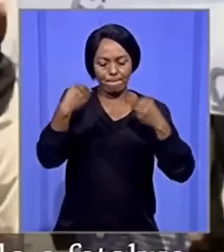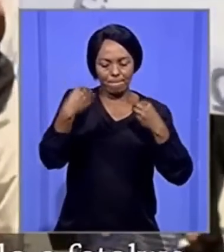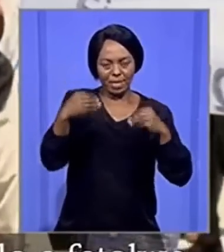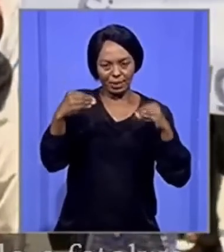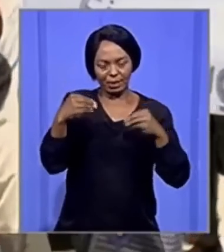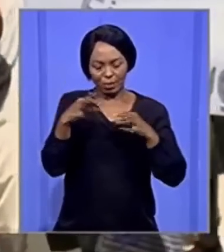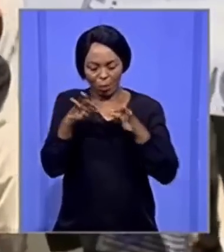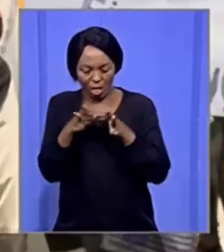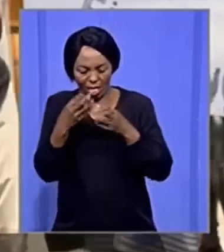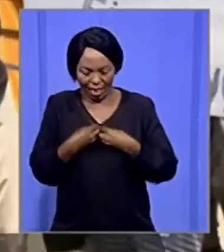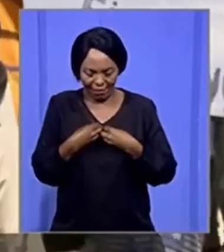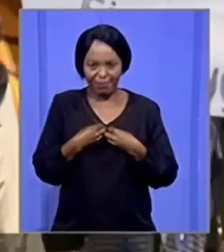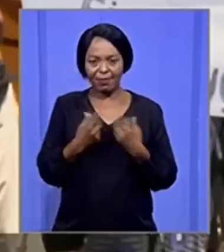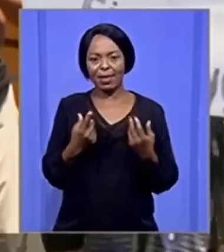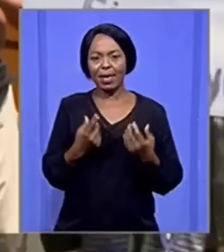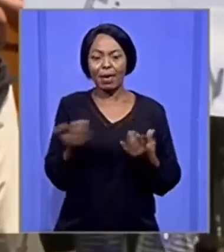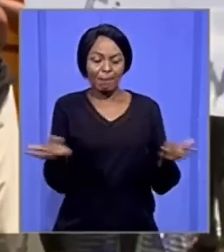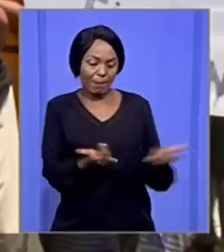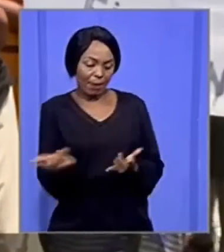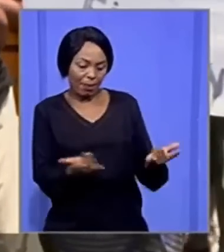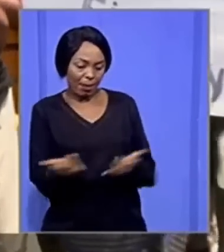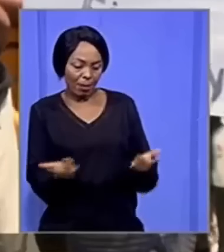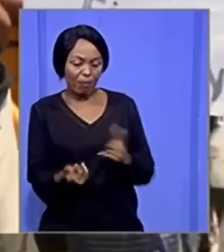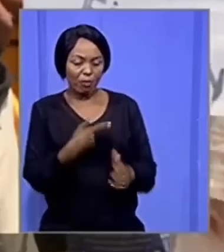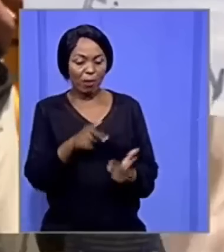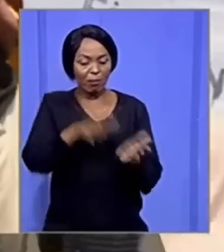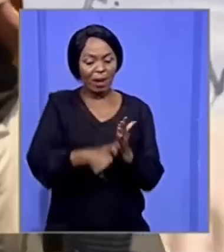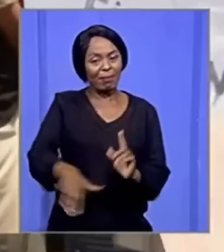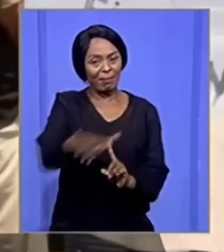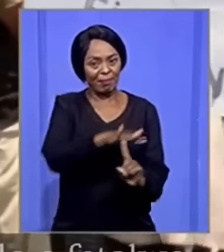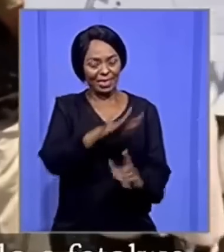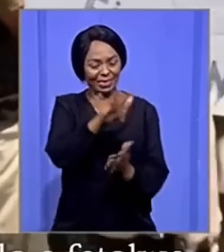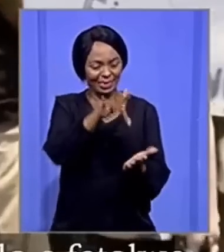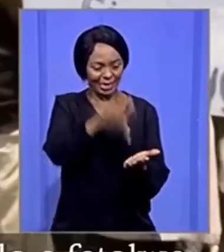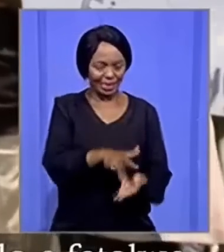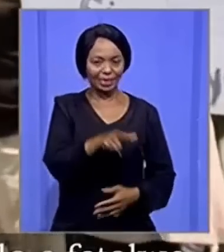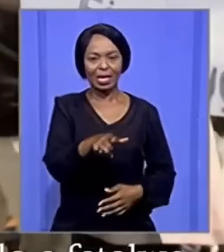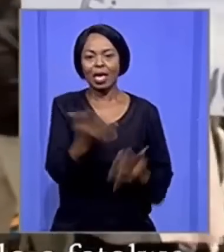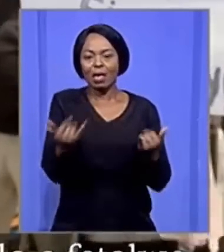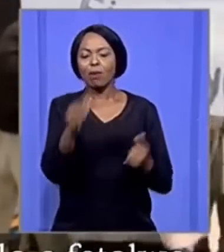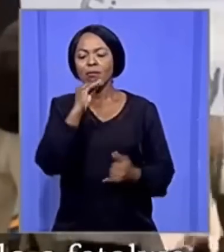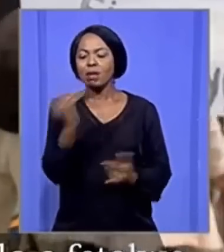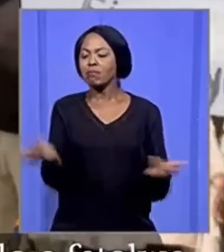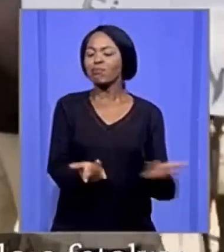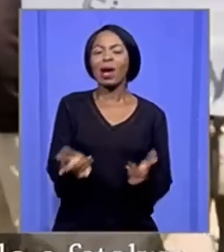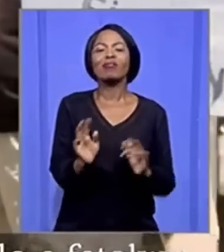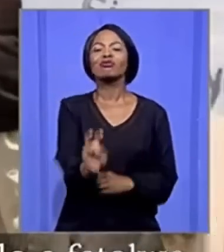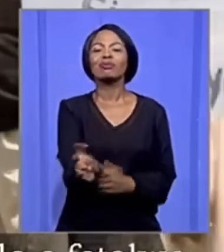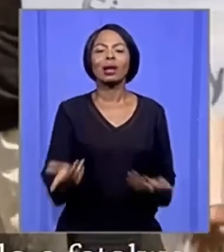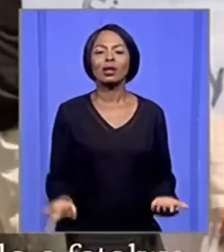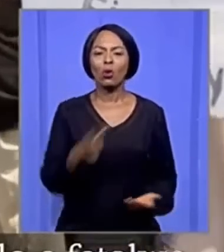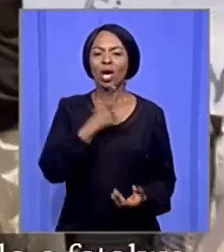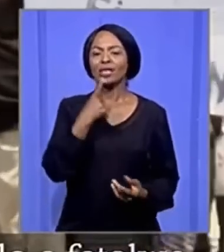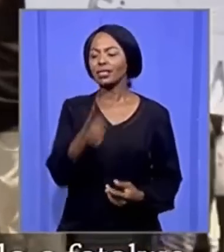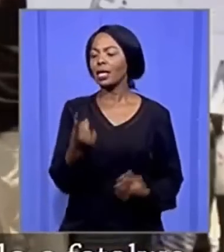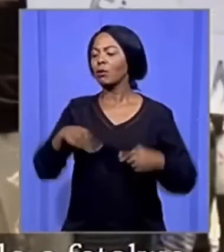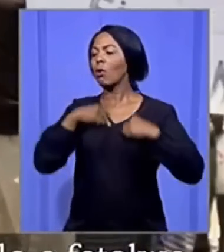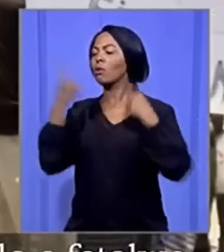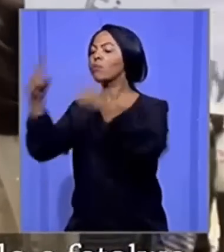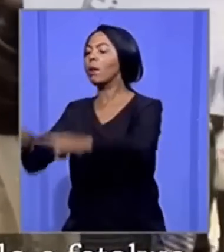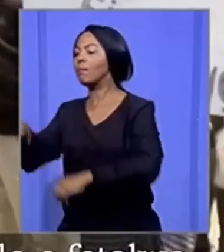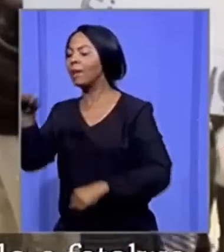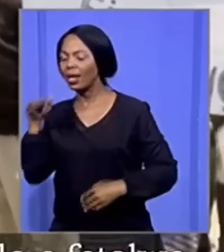mo di-paint ba felele ke mosong seo re nyaka gore mmuso o se dire ke gore a batle mo bathong ba